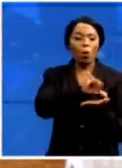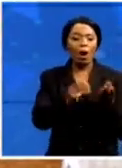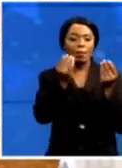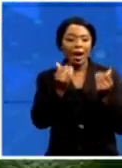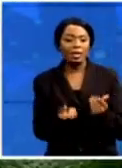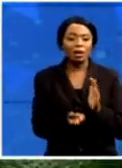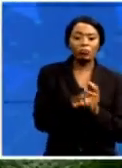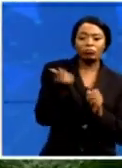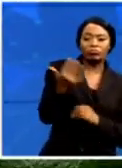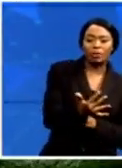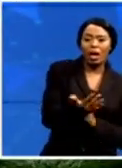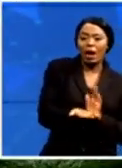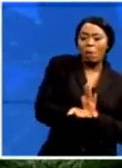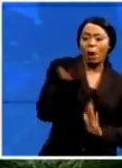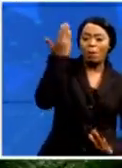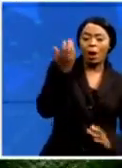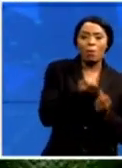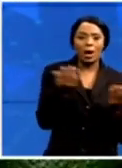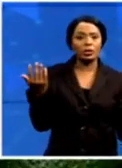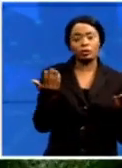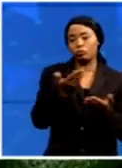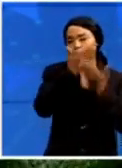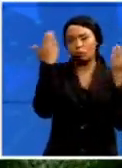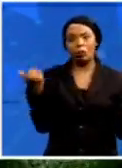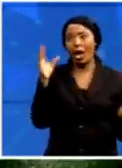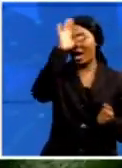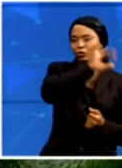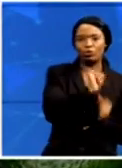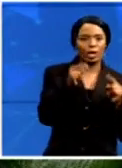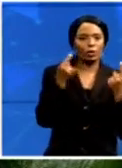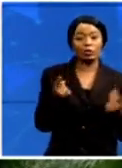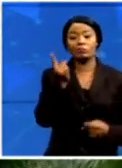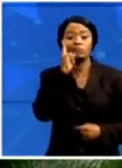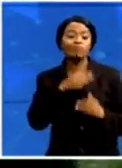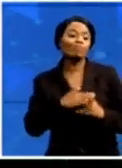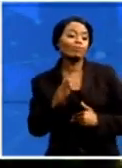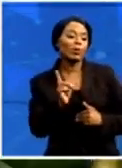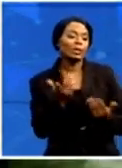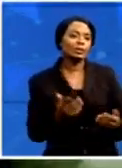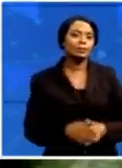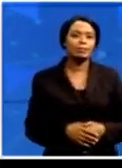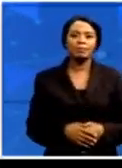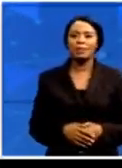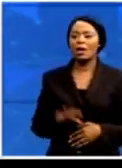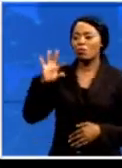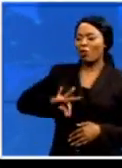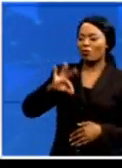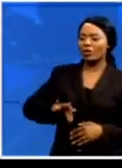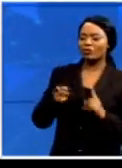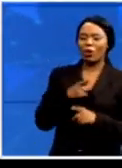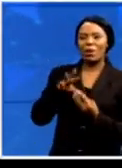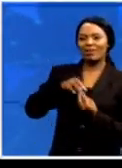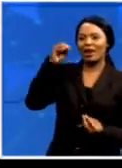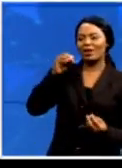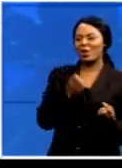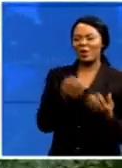wait and see. Yeah. Between me and you, Clive, what are you looking at in terms of profits of your avocado crops? You know, that's very difficult